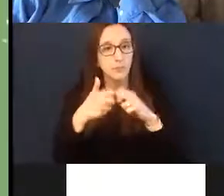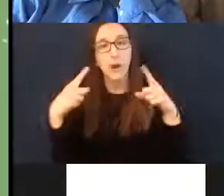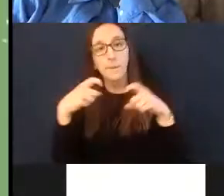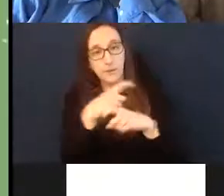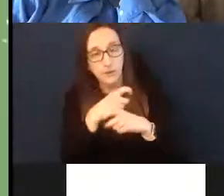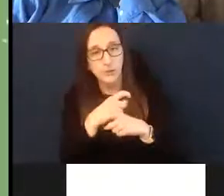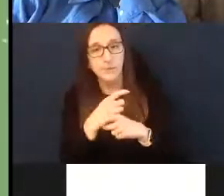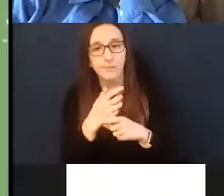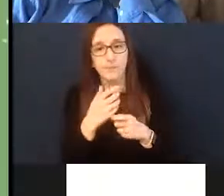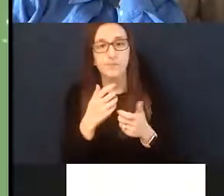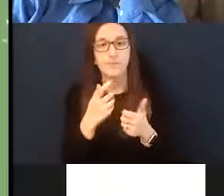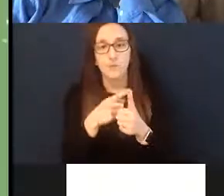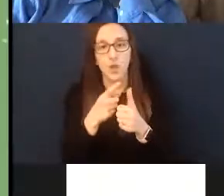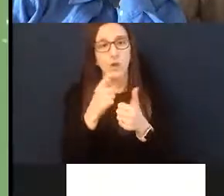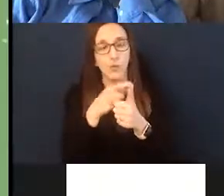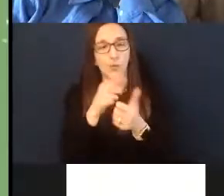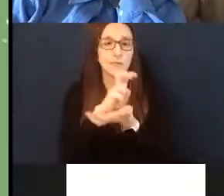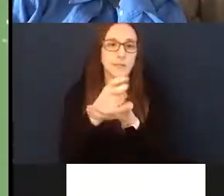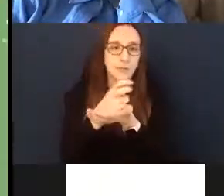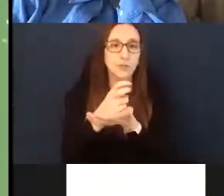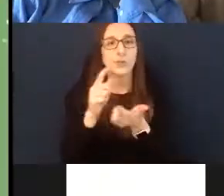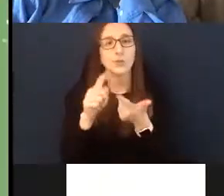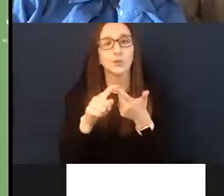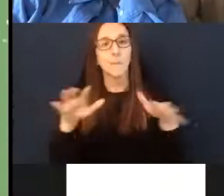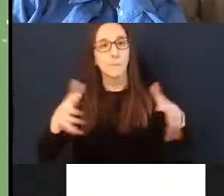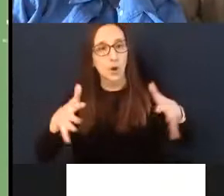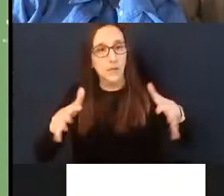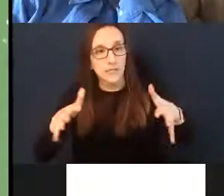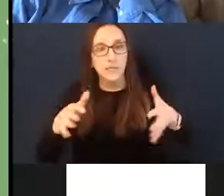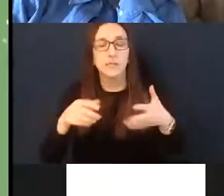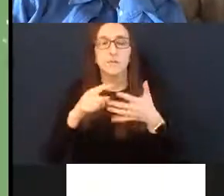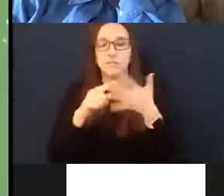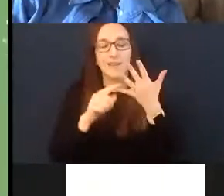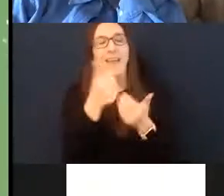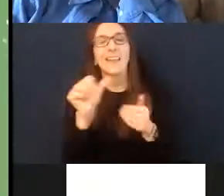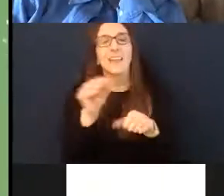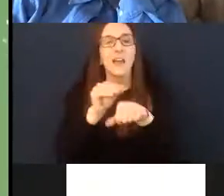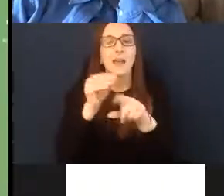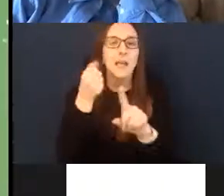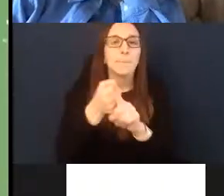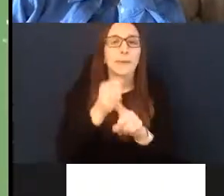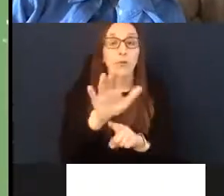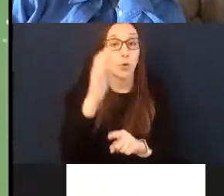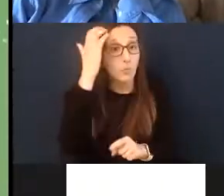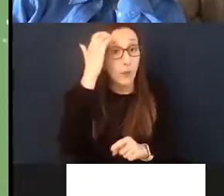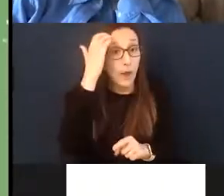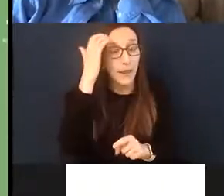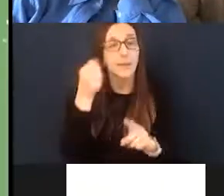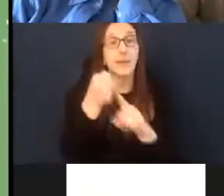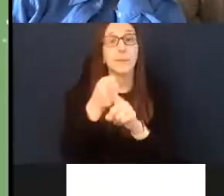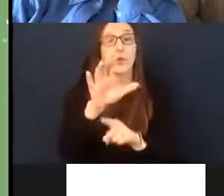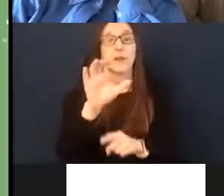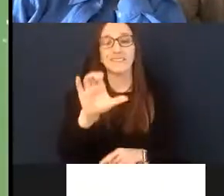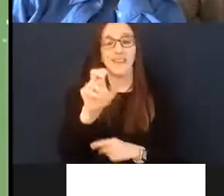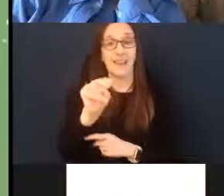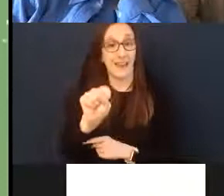like the conditions I just listed, anything that's affecting with your brain or your nervous system, they're exploring the idea of using keto. So that could be a really